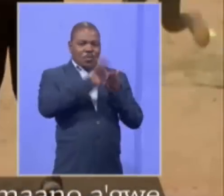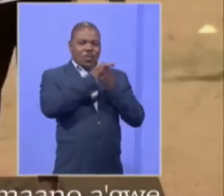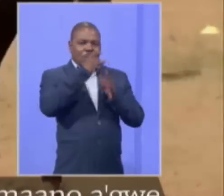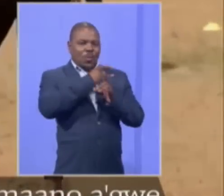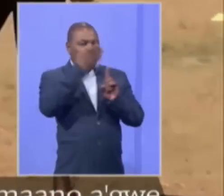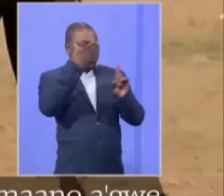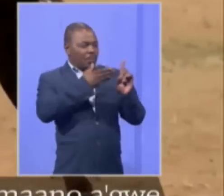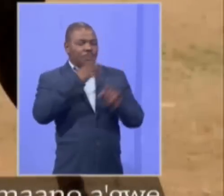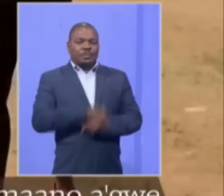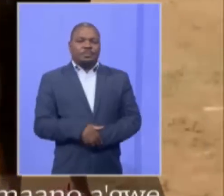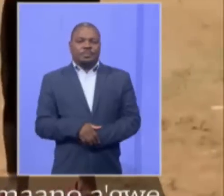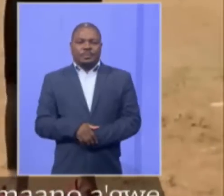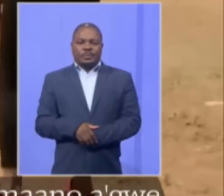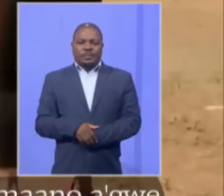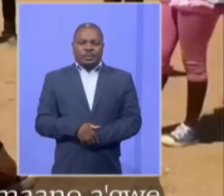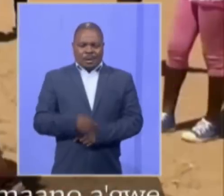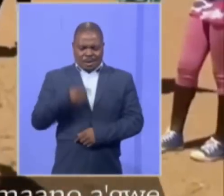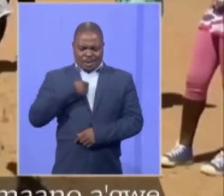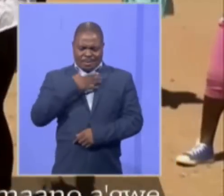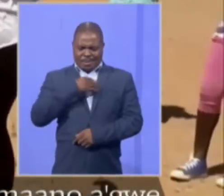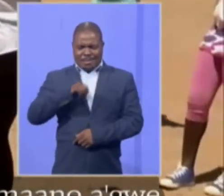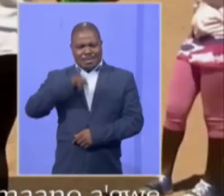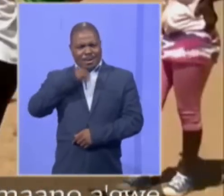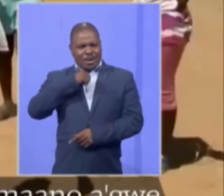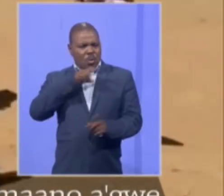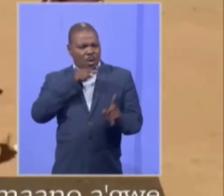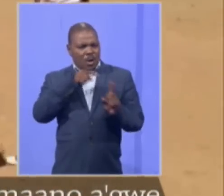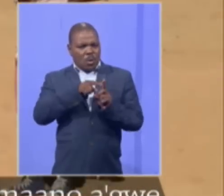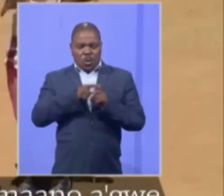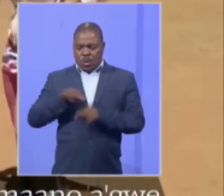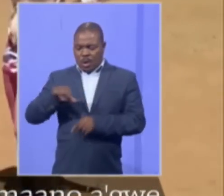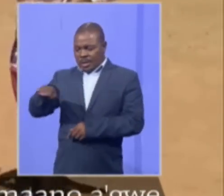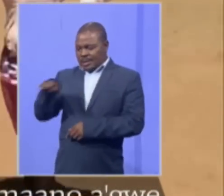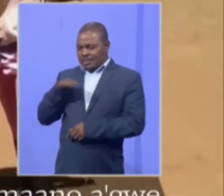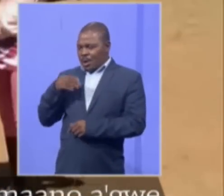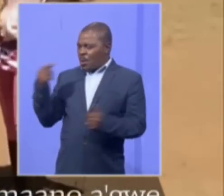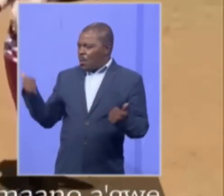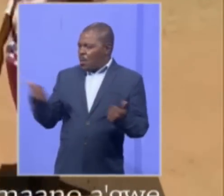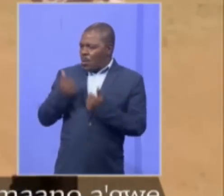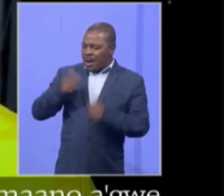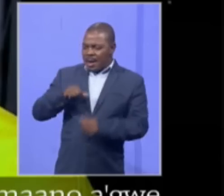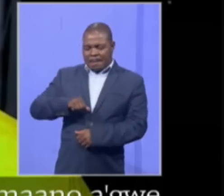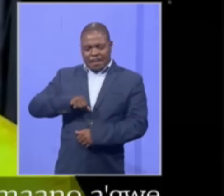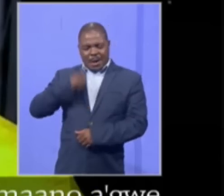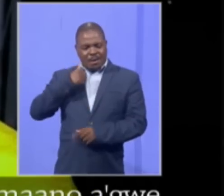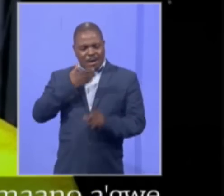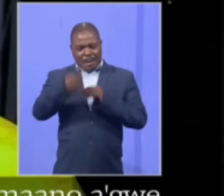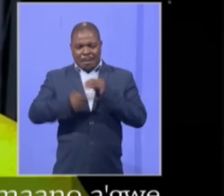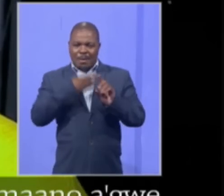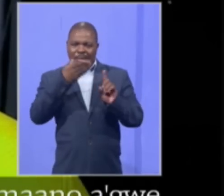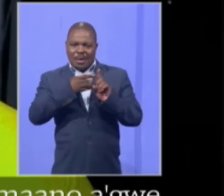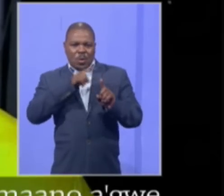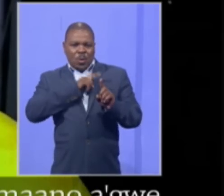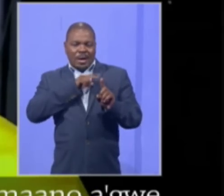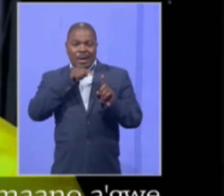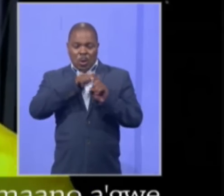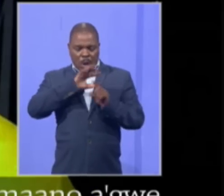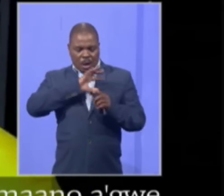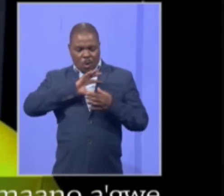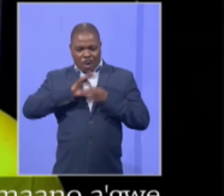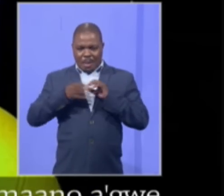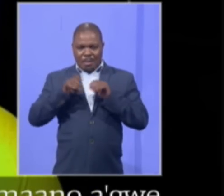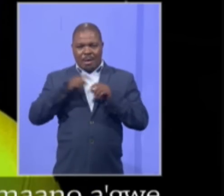Coventry. I feel very proud. I mean, she's already made this nation so proud with her Olympic history, the most successful Olympian,